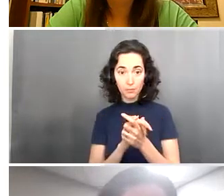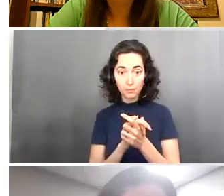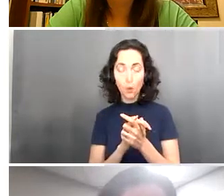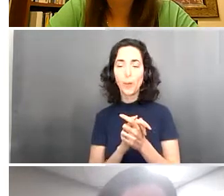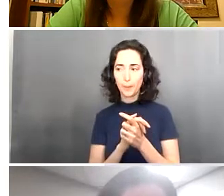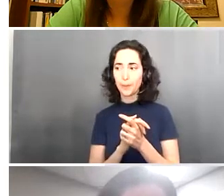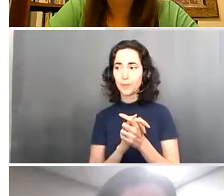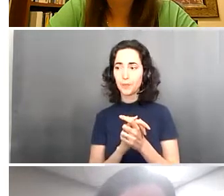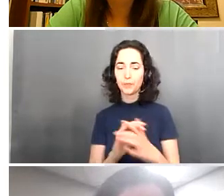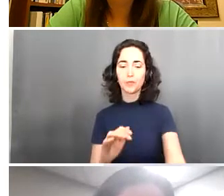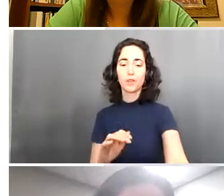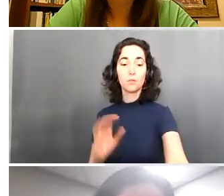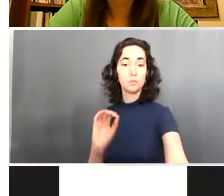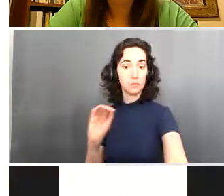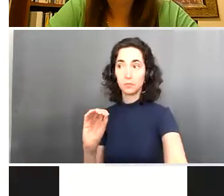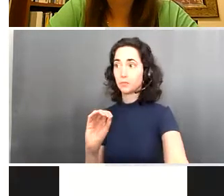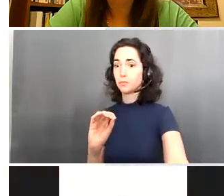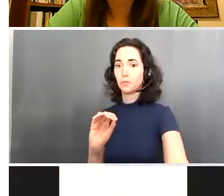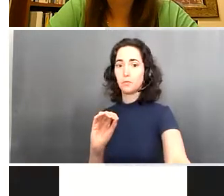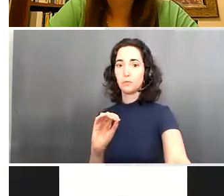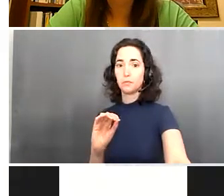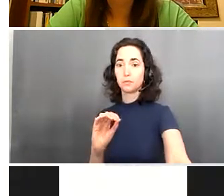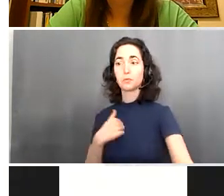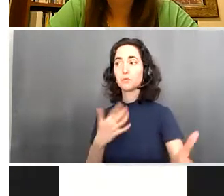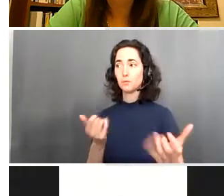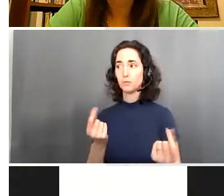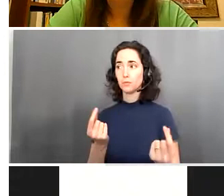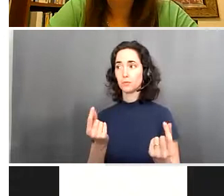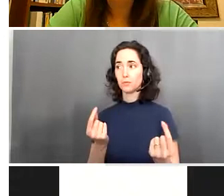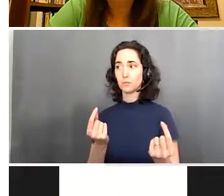Okay. Hearing none, what I would like to do is